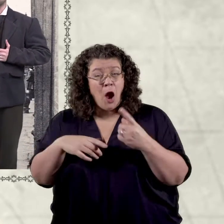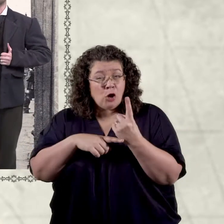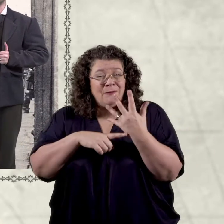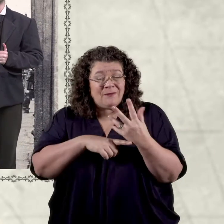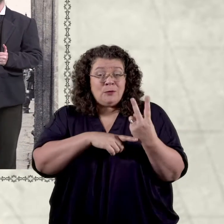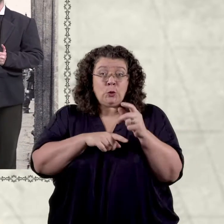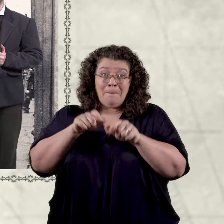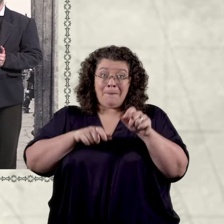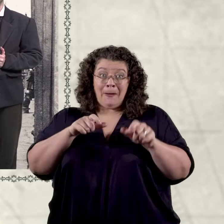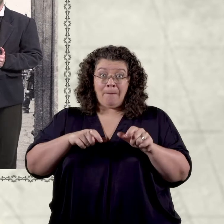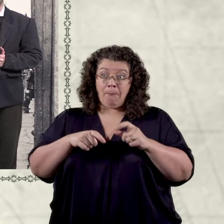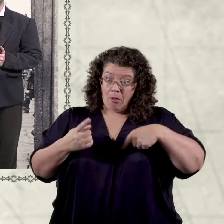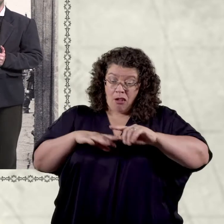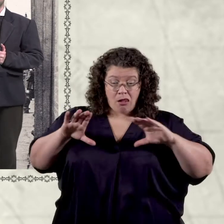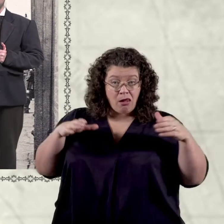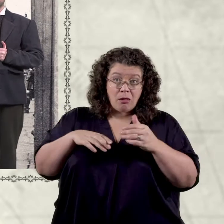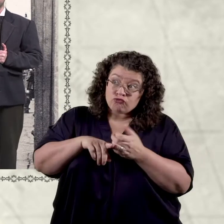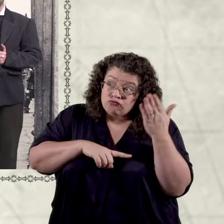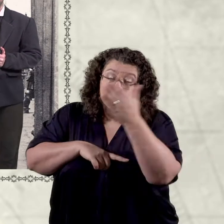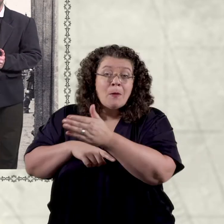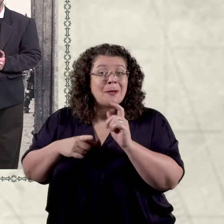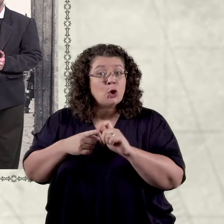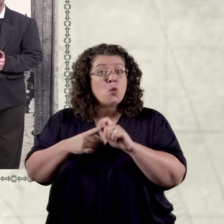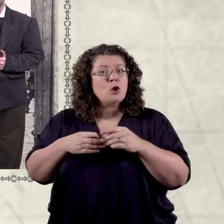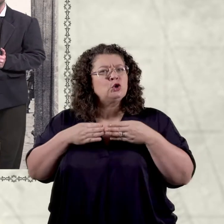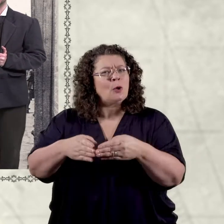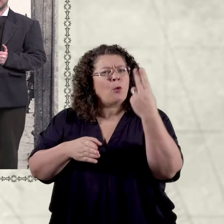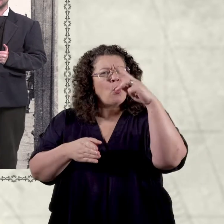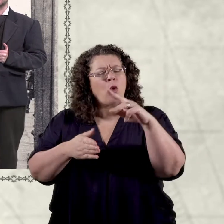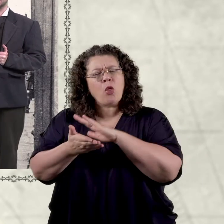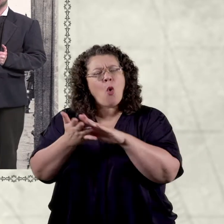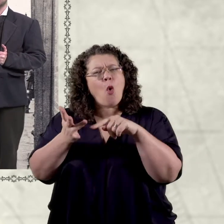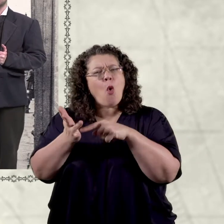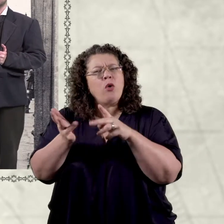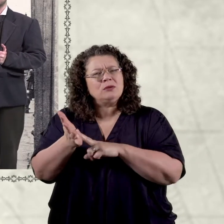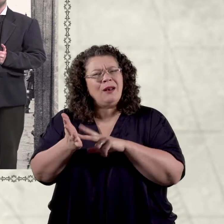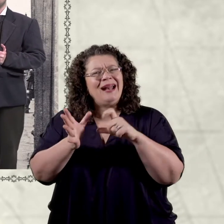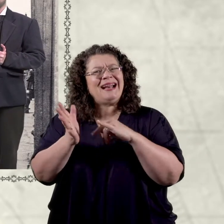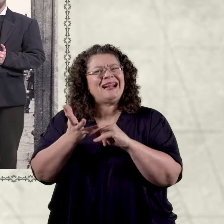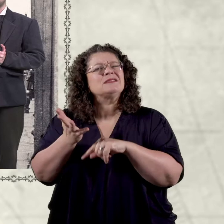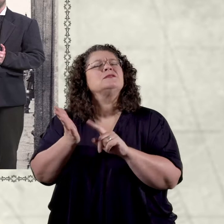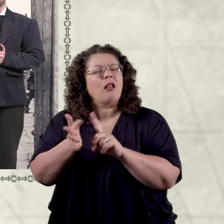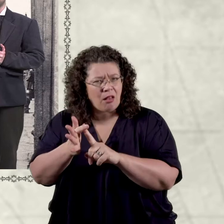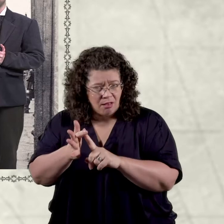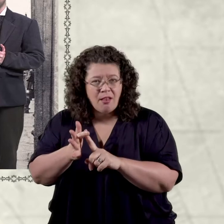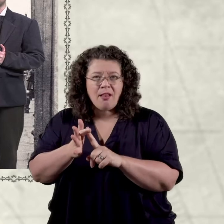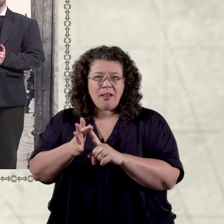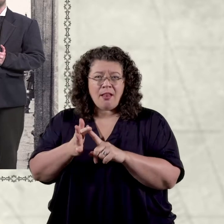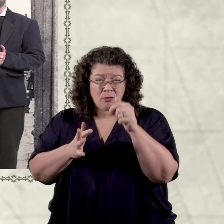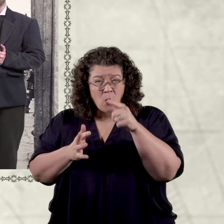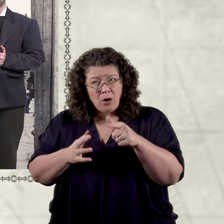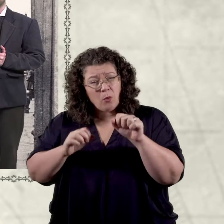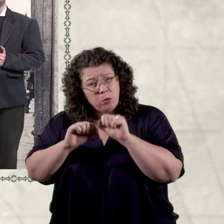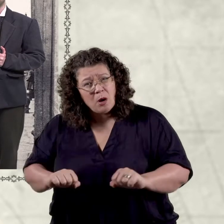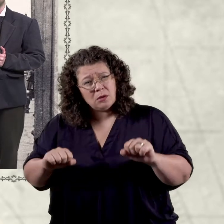us travelling to Patagonia on a ship called the Halton Castle. Do you know how long we waited for the Halton